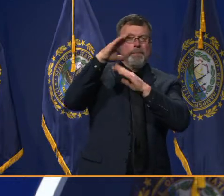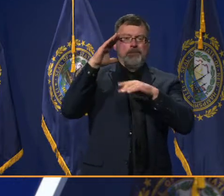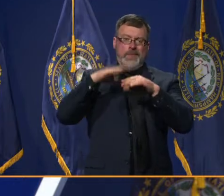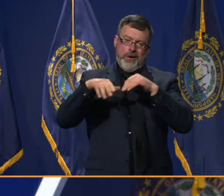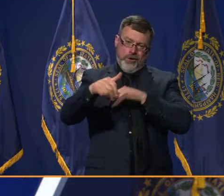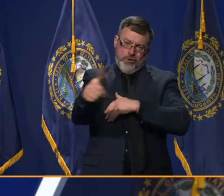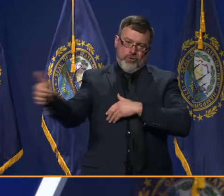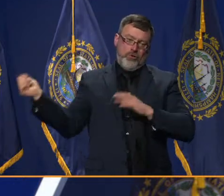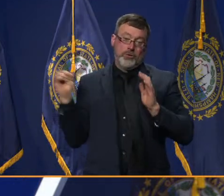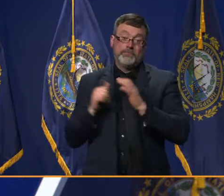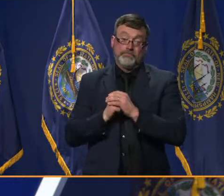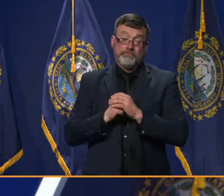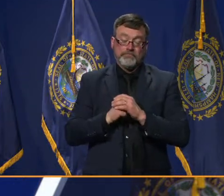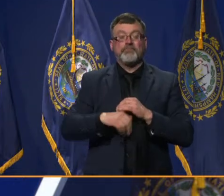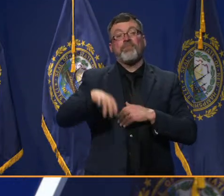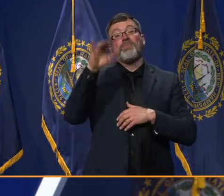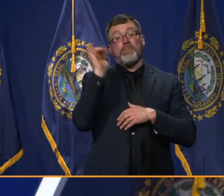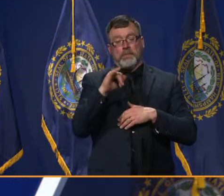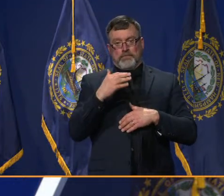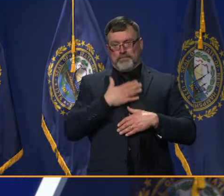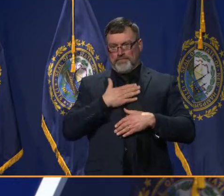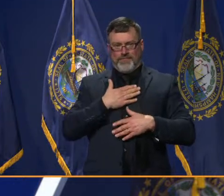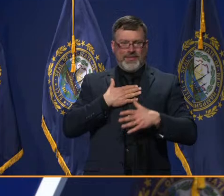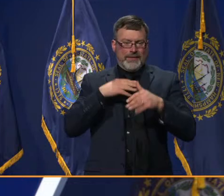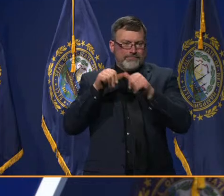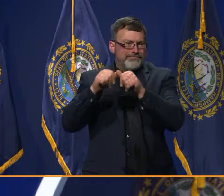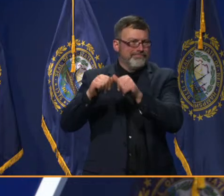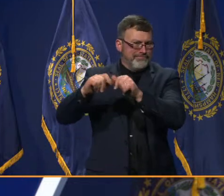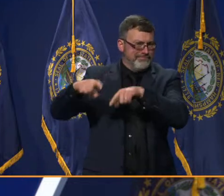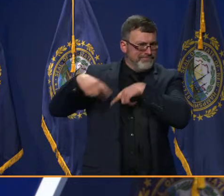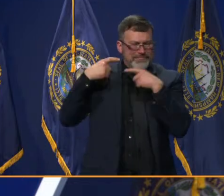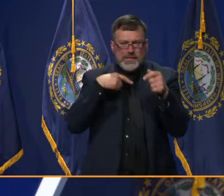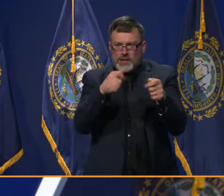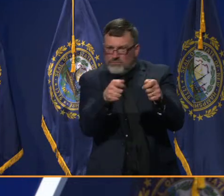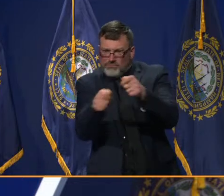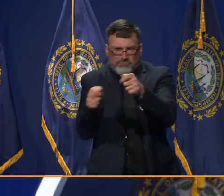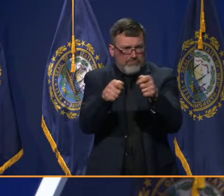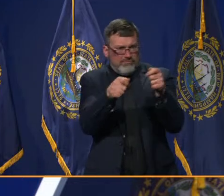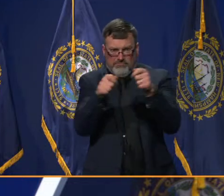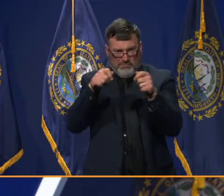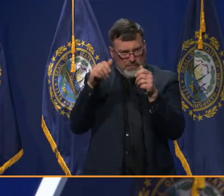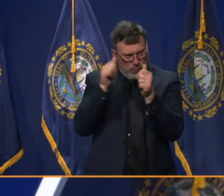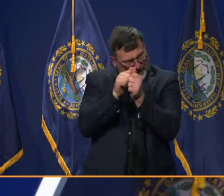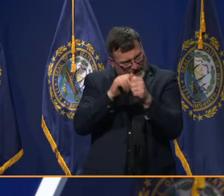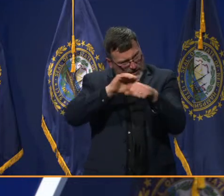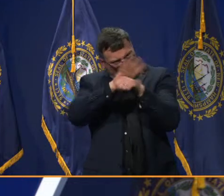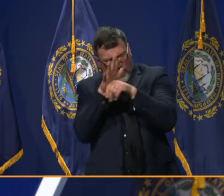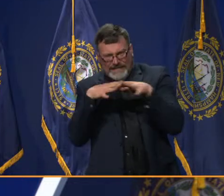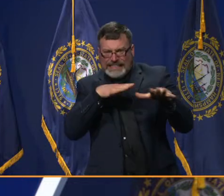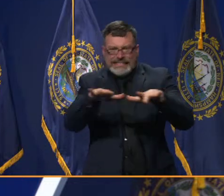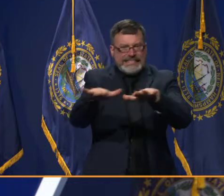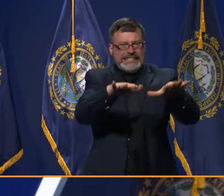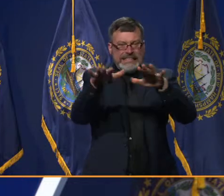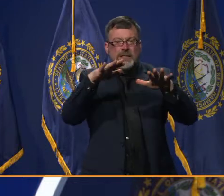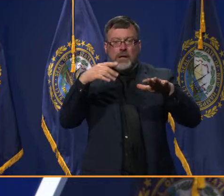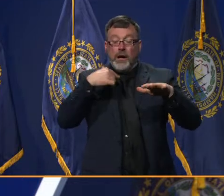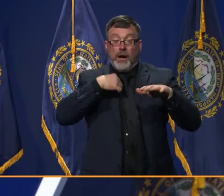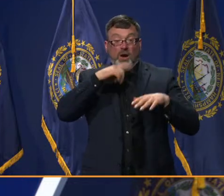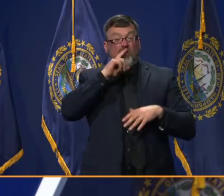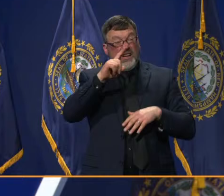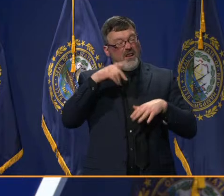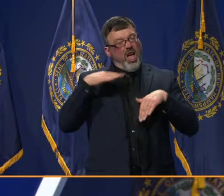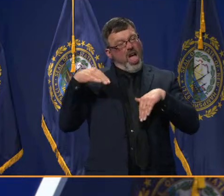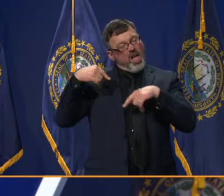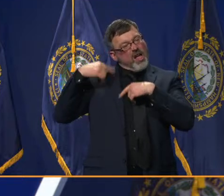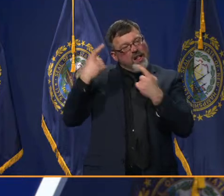Now, with the constant management of the state this past year, I really haven't been able to read as much as I always resolve to. I think a lot of us resolve